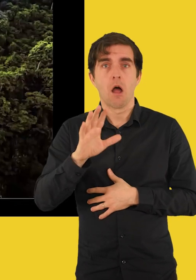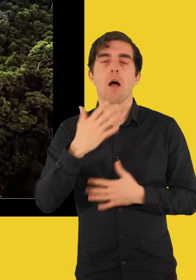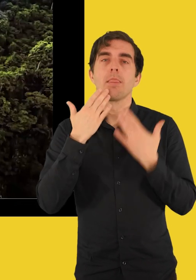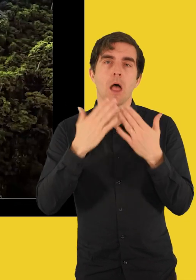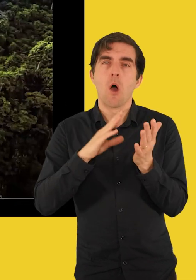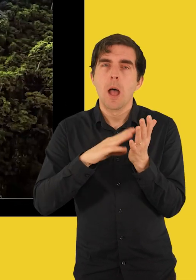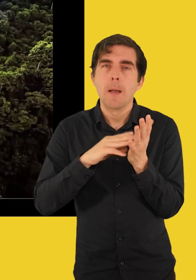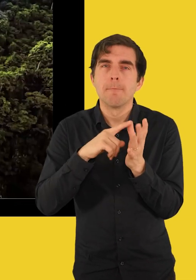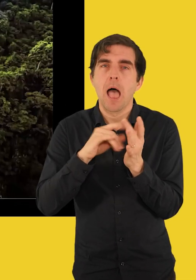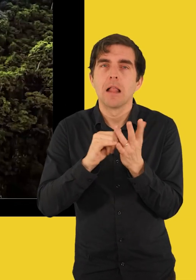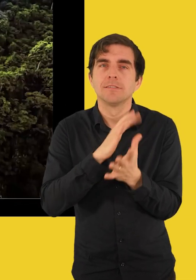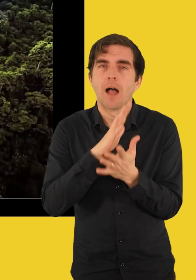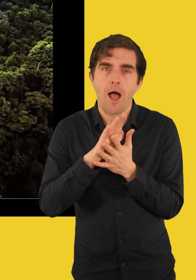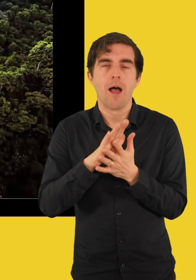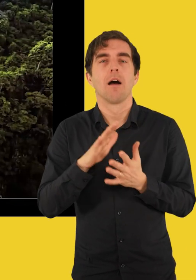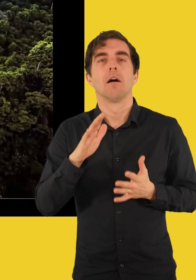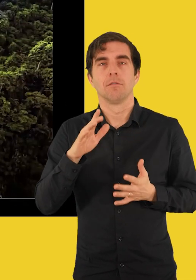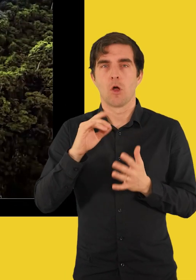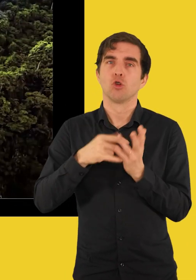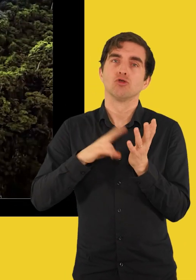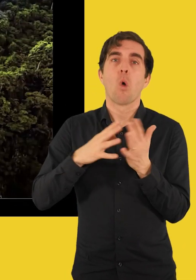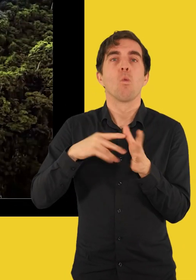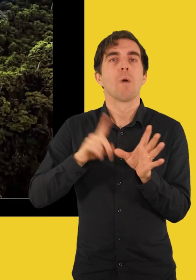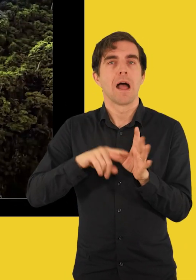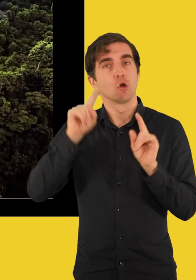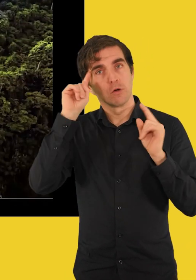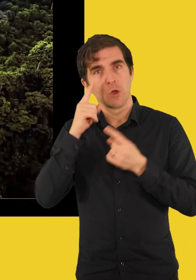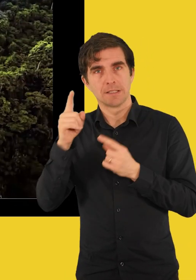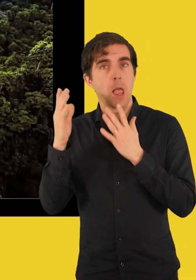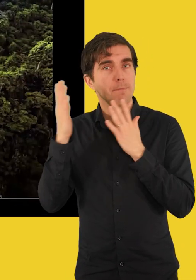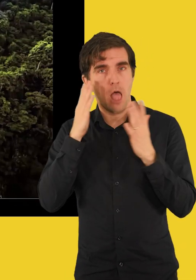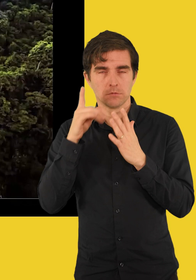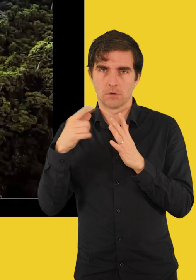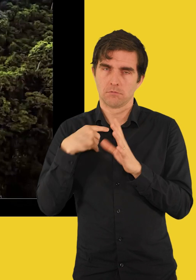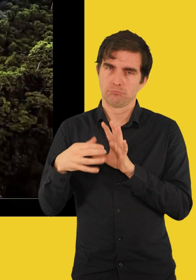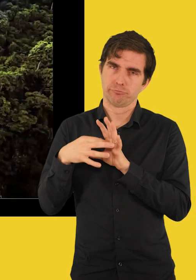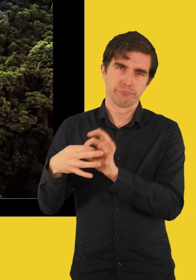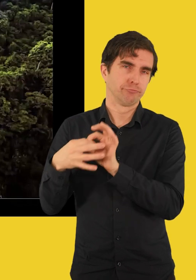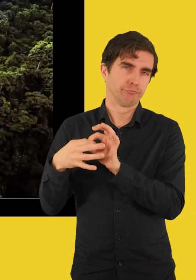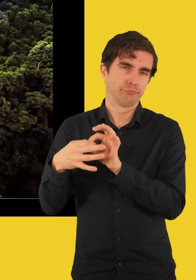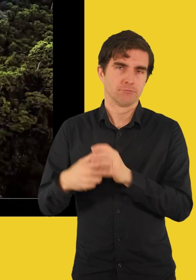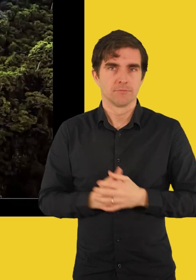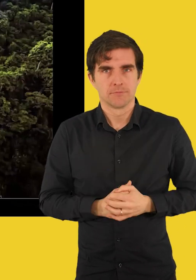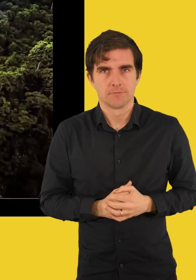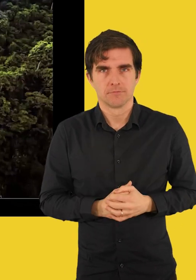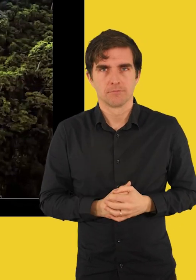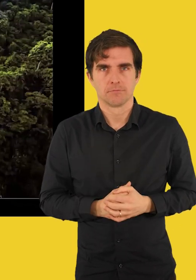okay. for the queue. All right. Thank you, Maysara. That's our powerful partner from Sunway